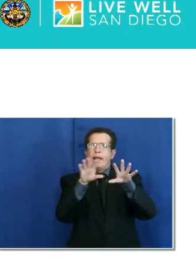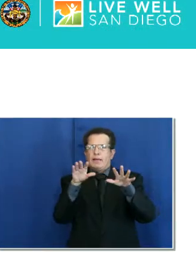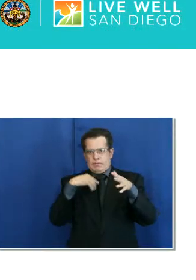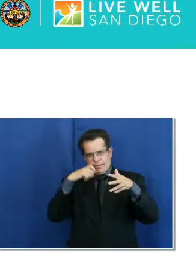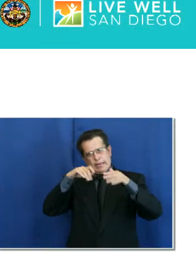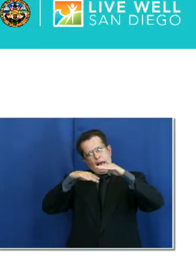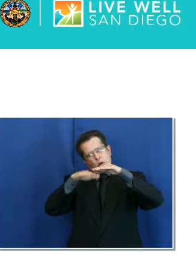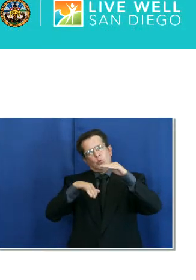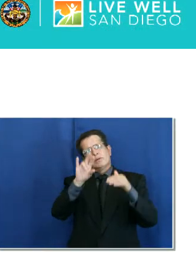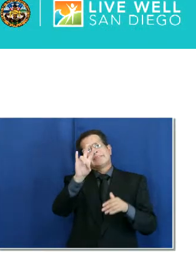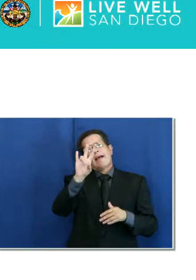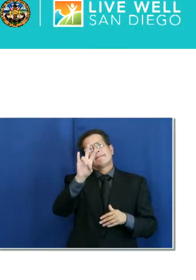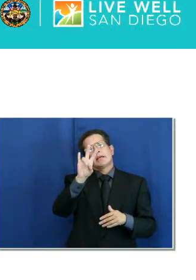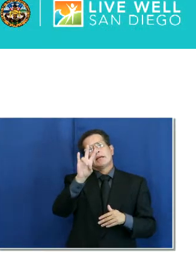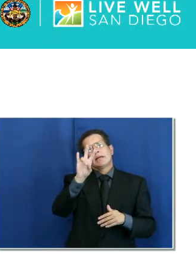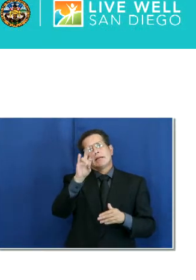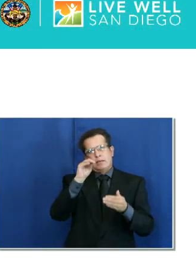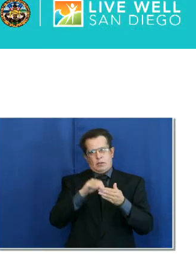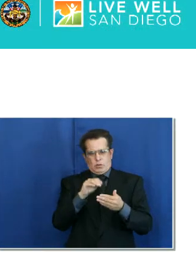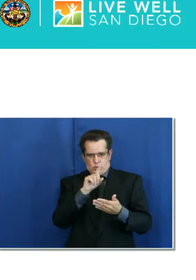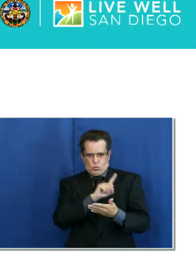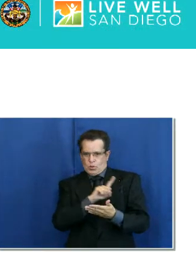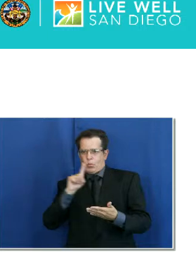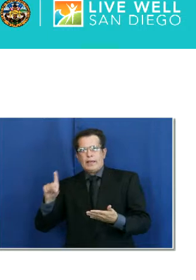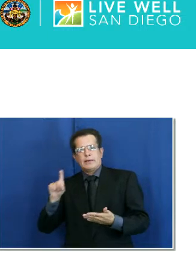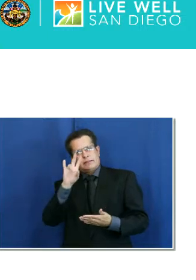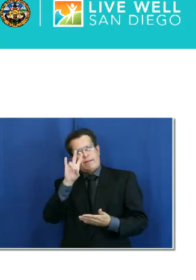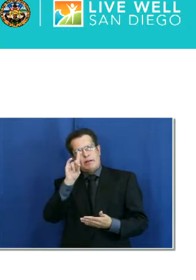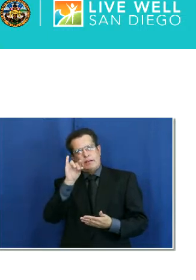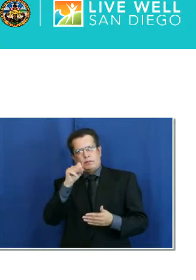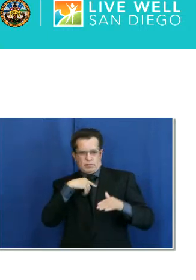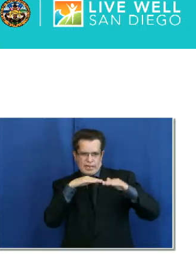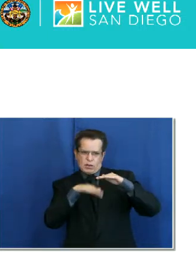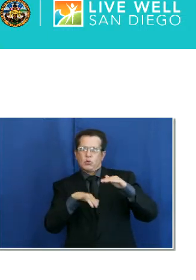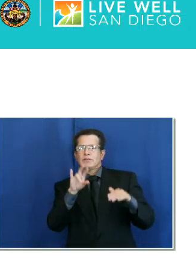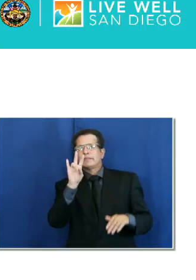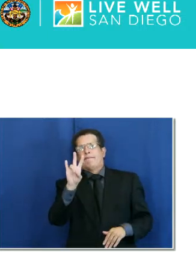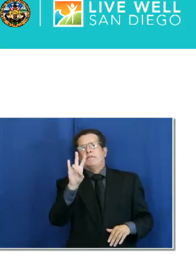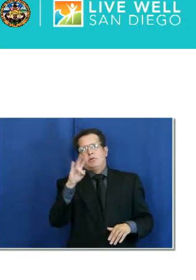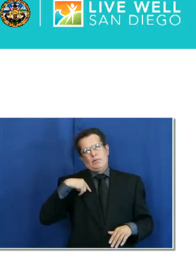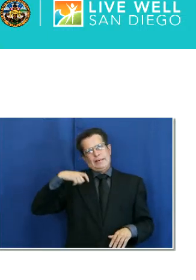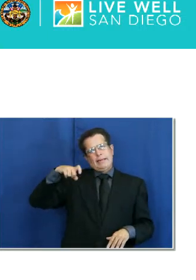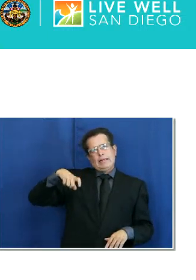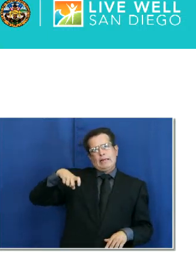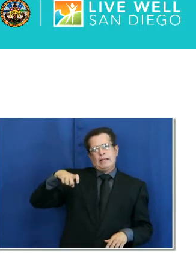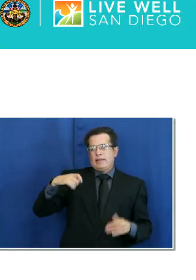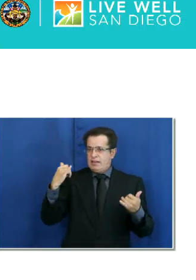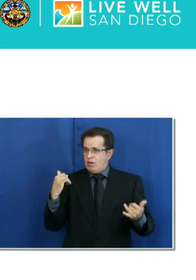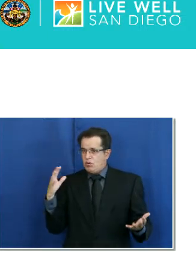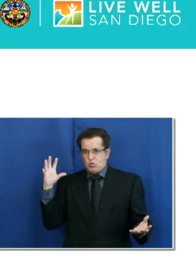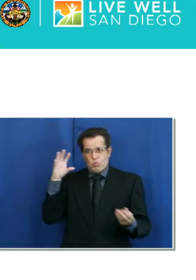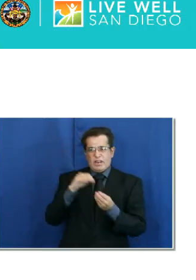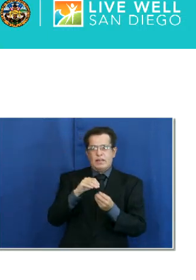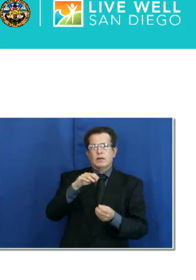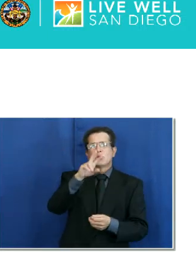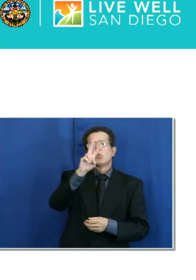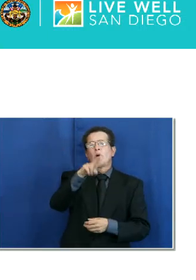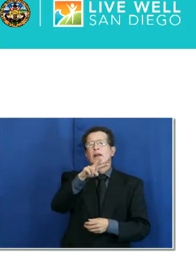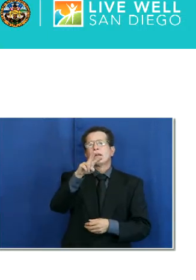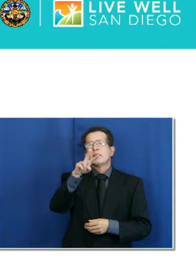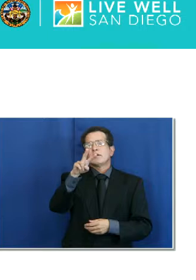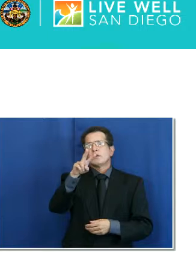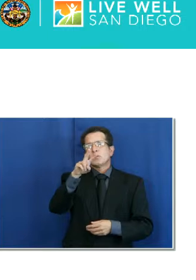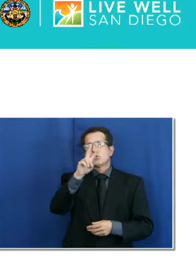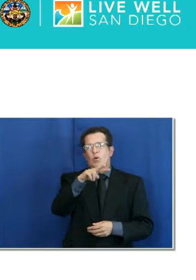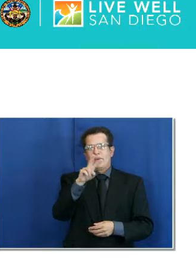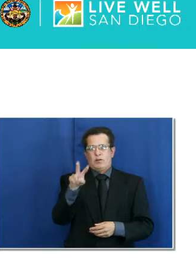no more than 7 outbreaks over the last 7 days. And today we are reporting 20 total community outbreaks